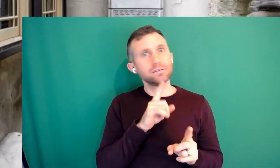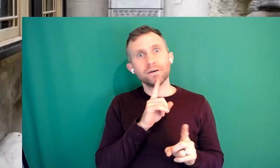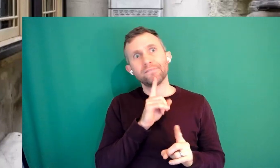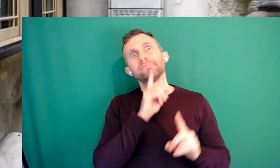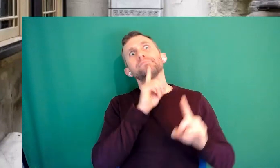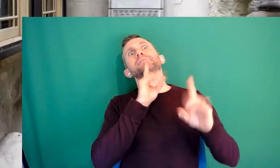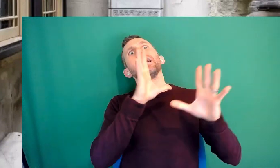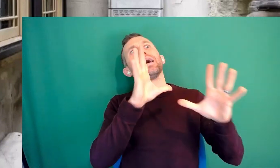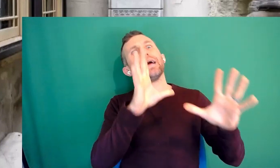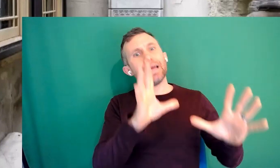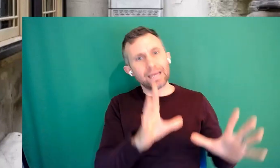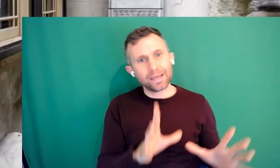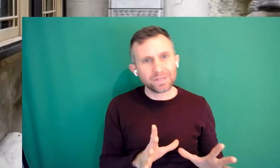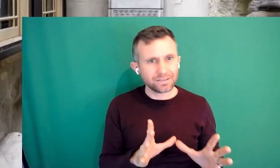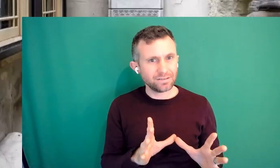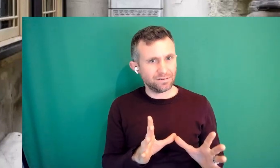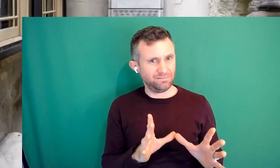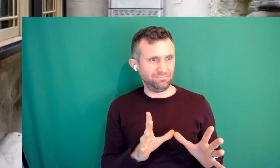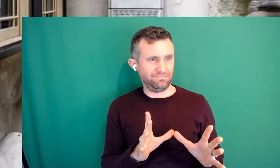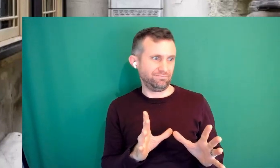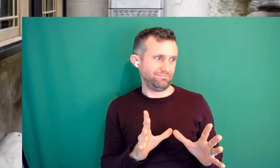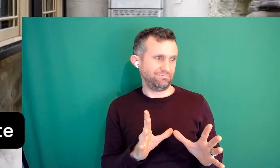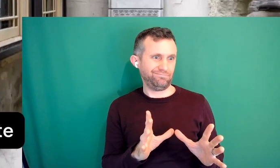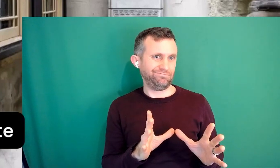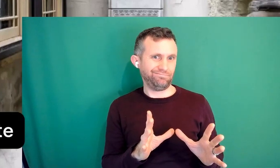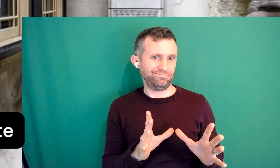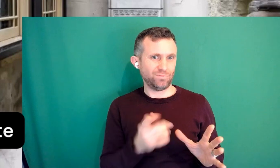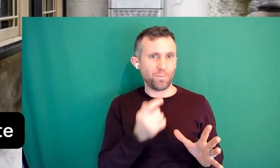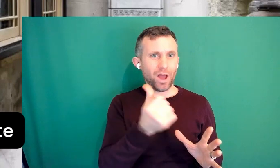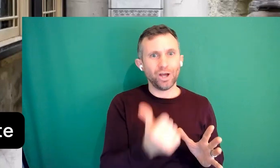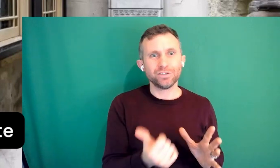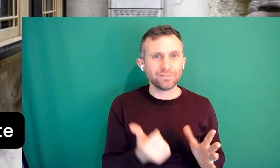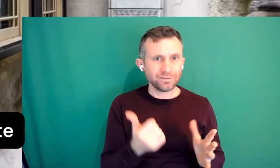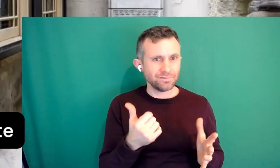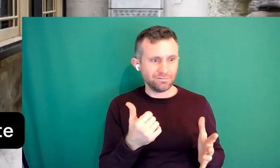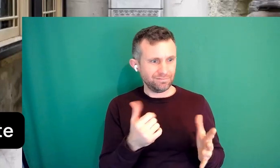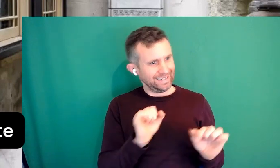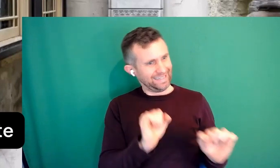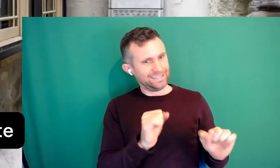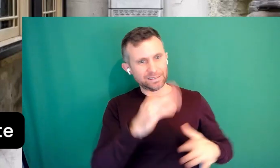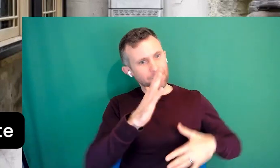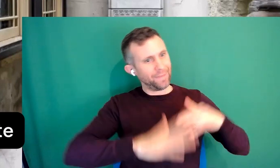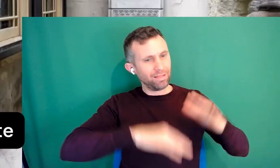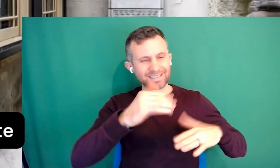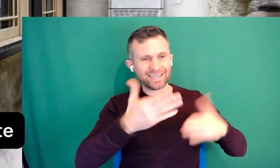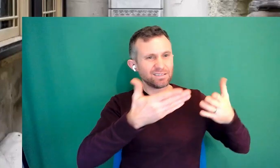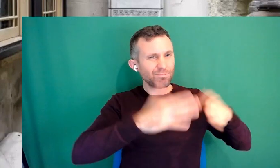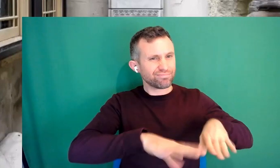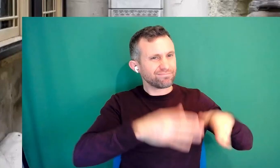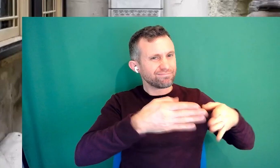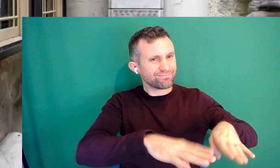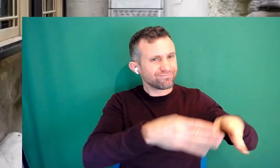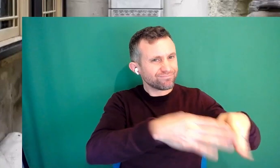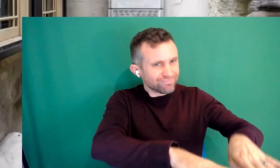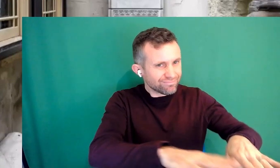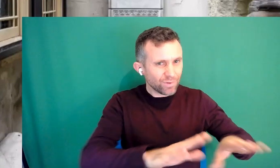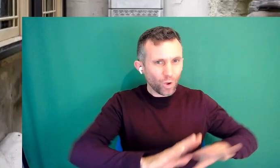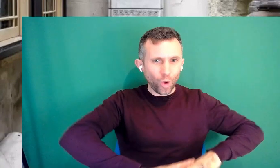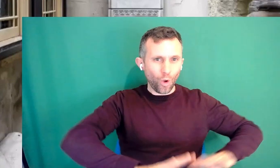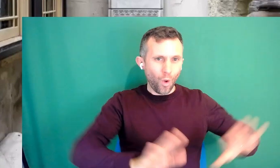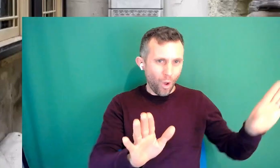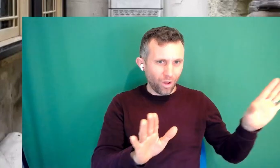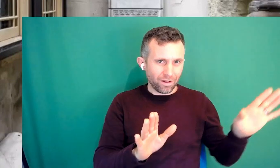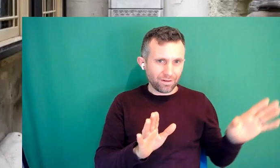Here we have the monk's parlour, one of the spaces in the basement that looks quite different to the rest